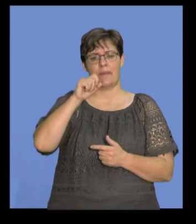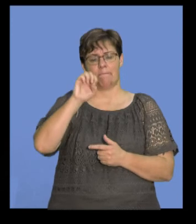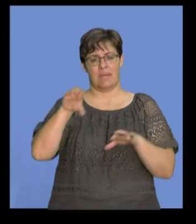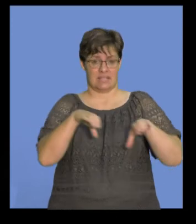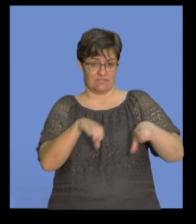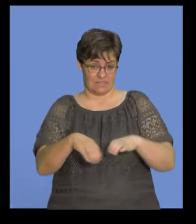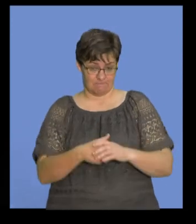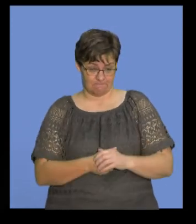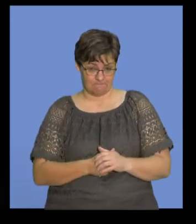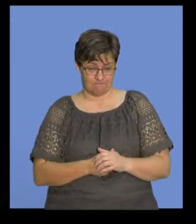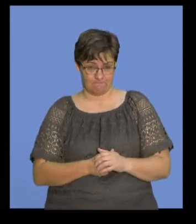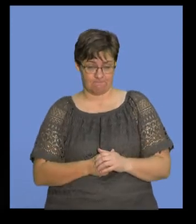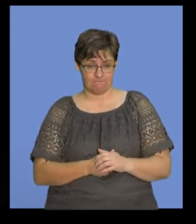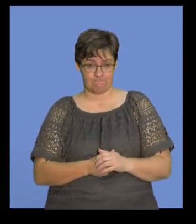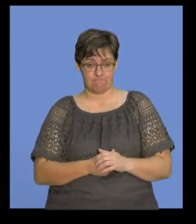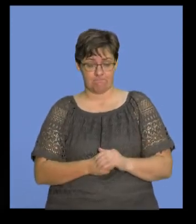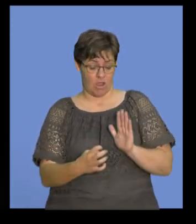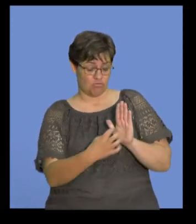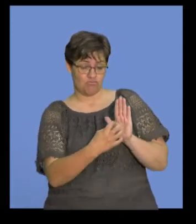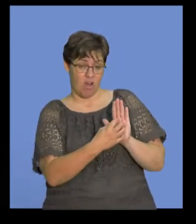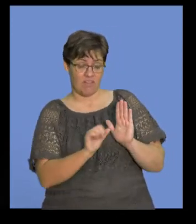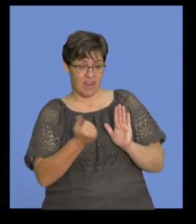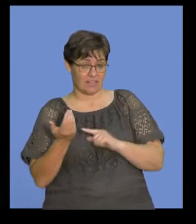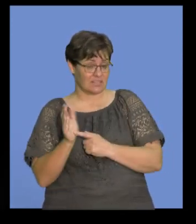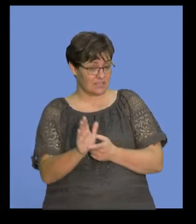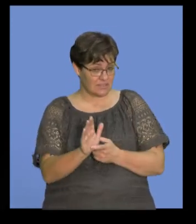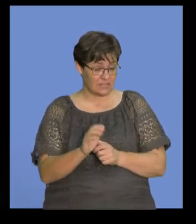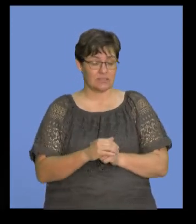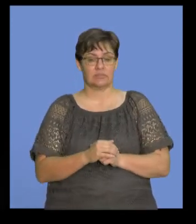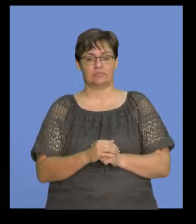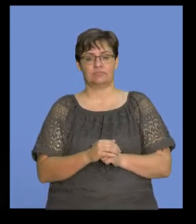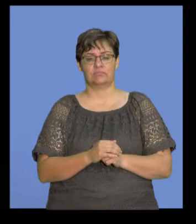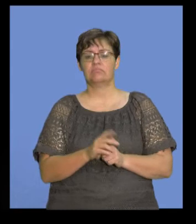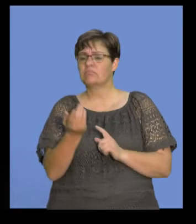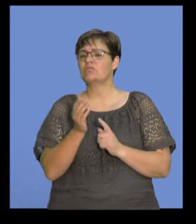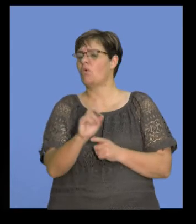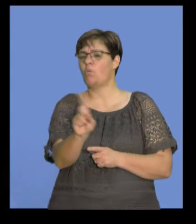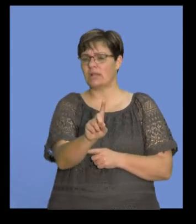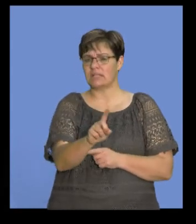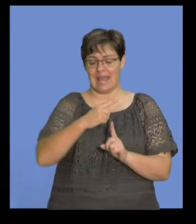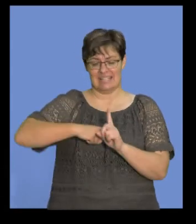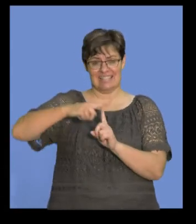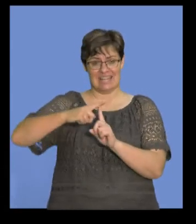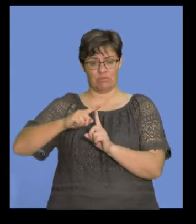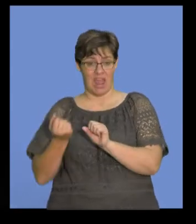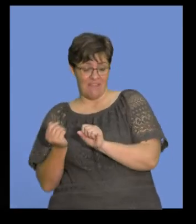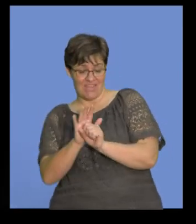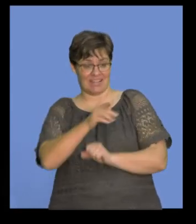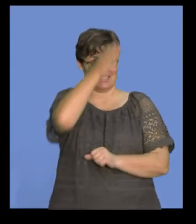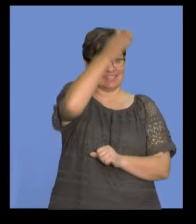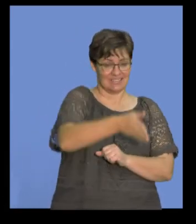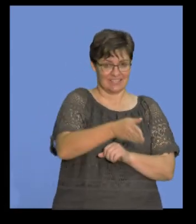enzyme activity. The graph below on the next slide drawn illustrates the effect of temperature on